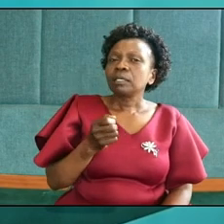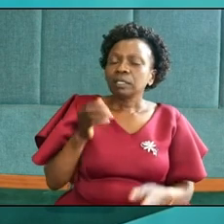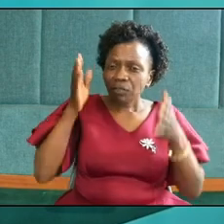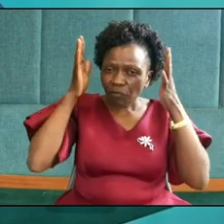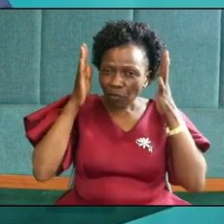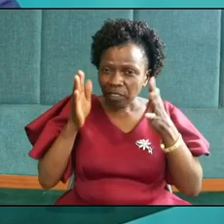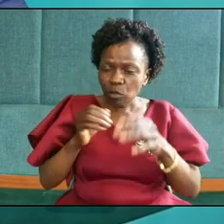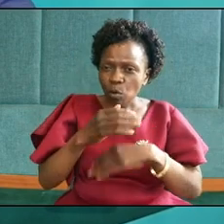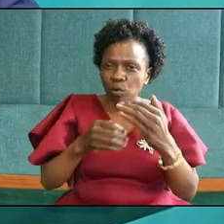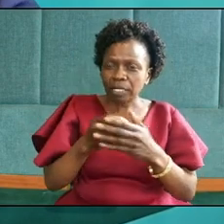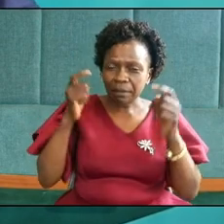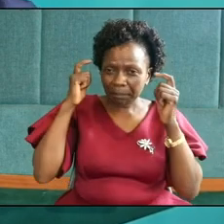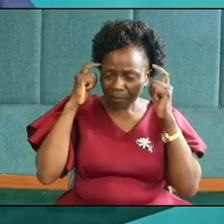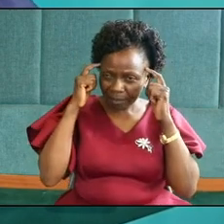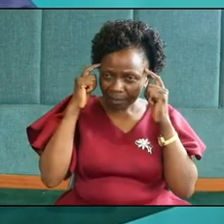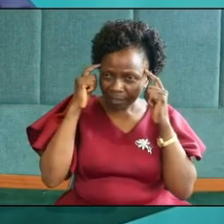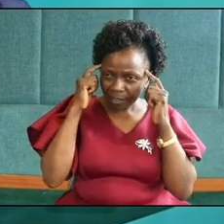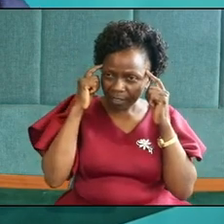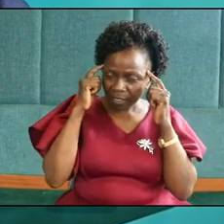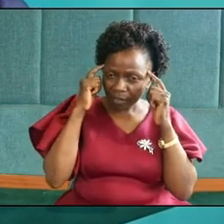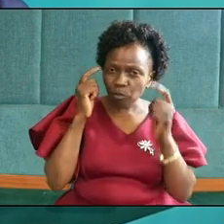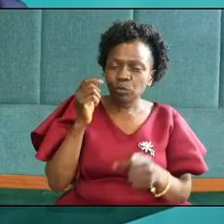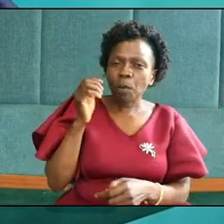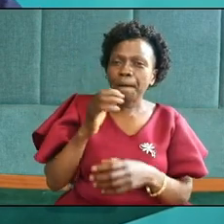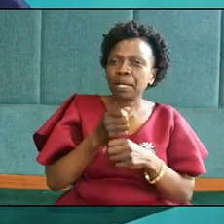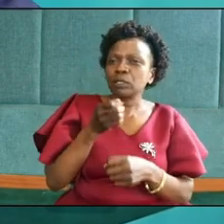that the girl is cured. Now she was older.